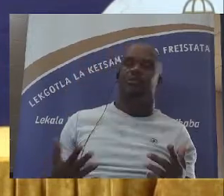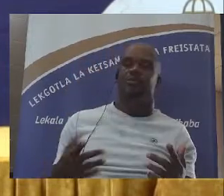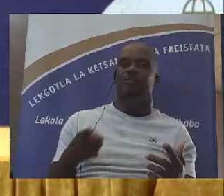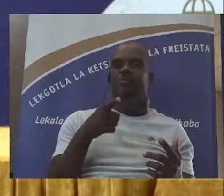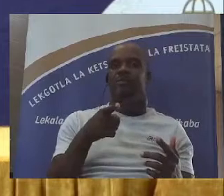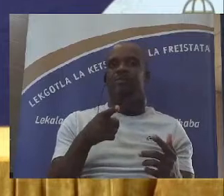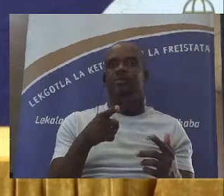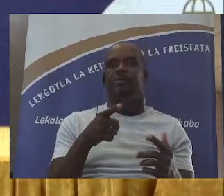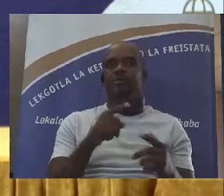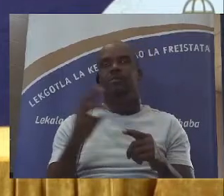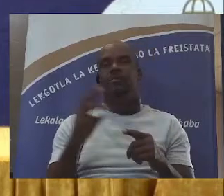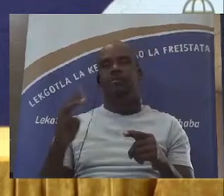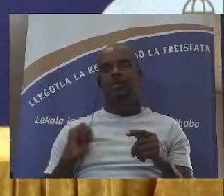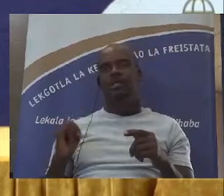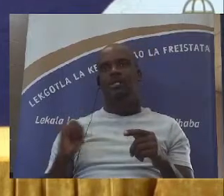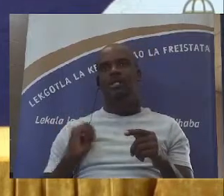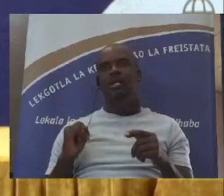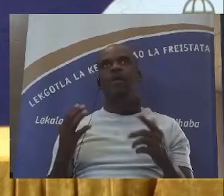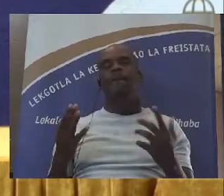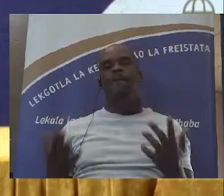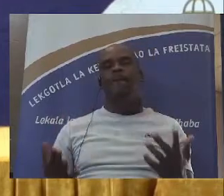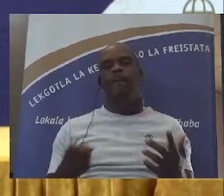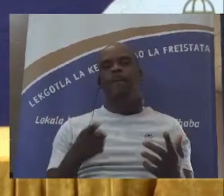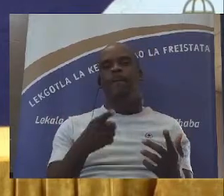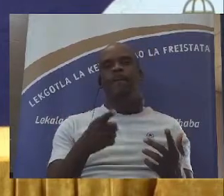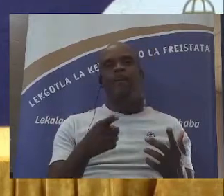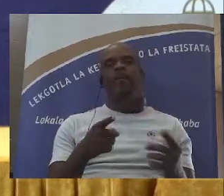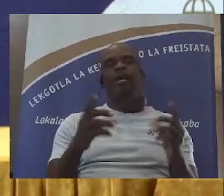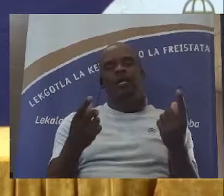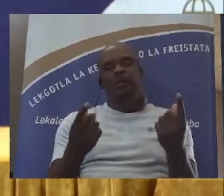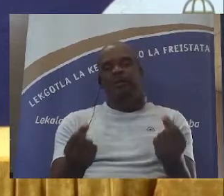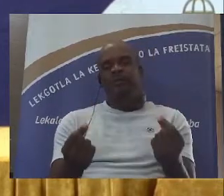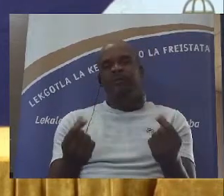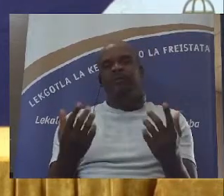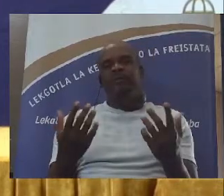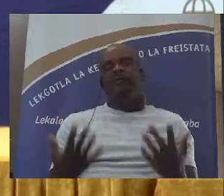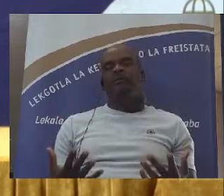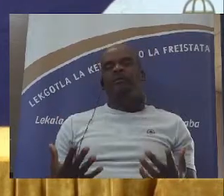practice to be an unfair prohibited practice.